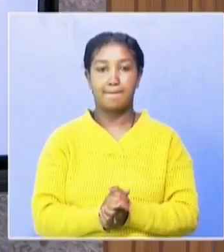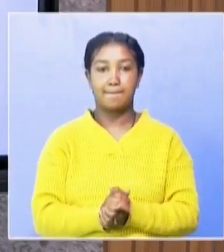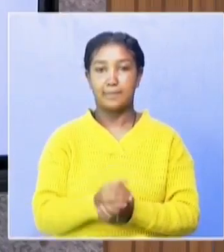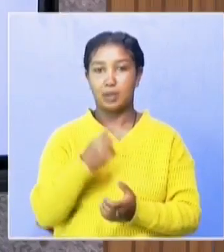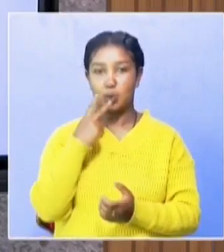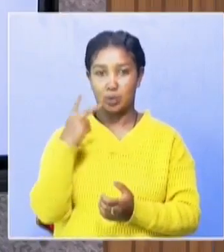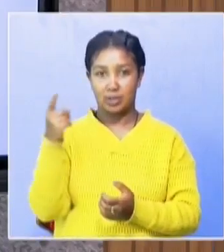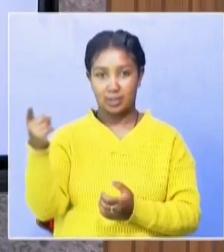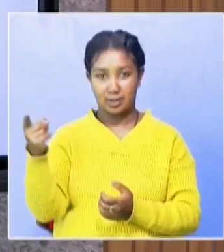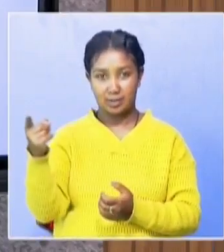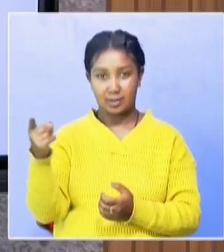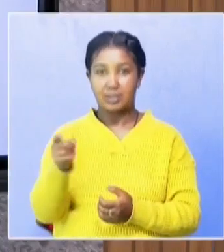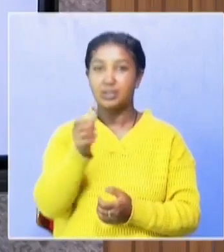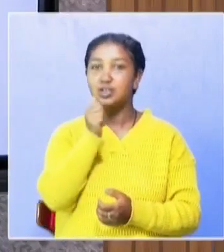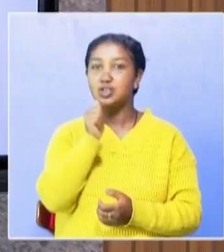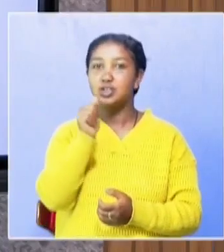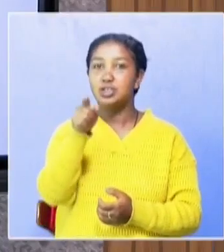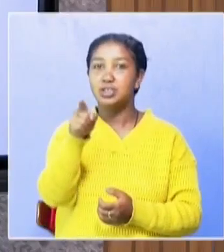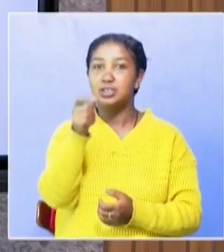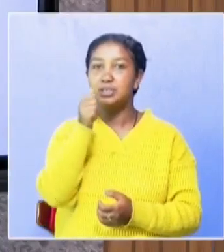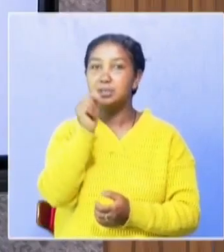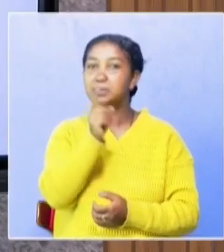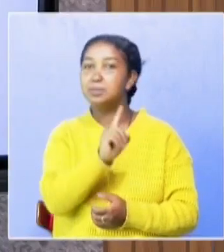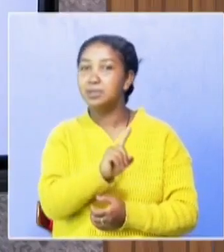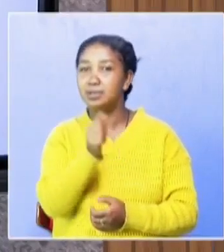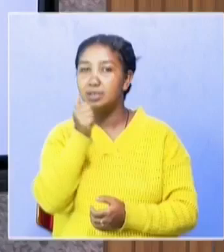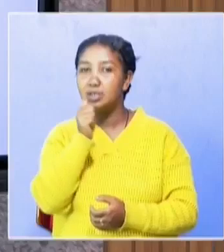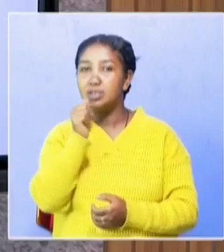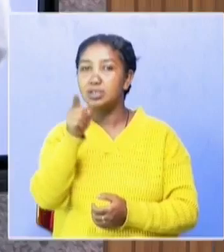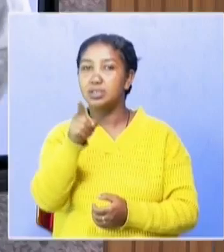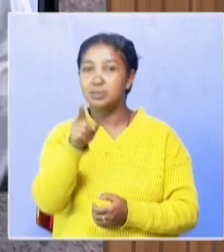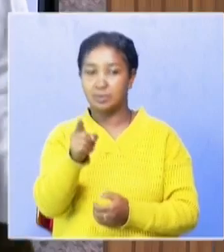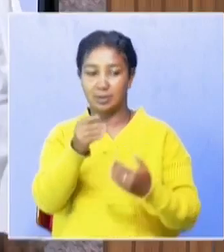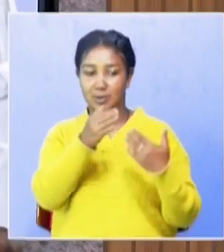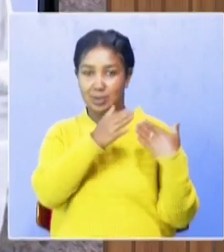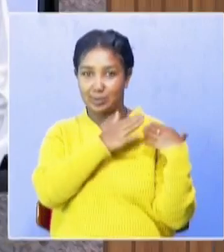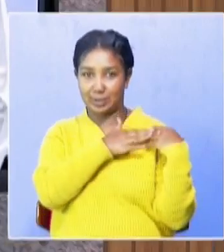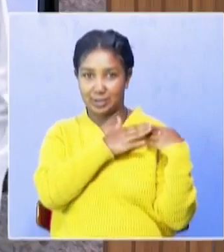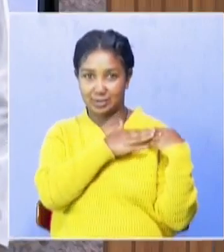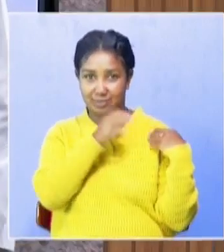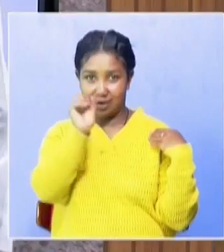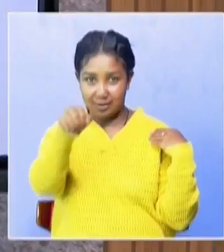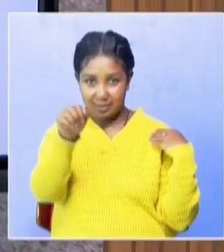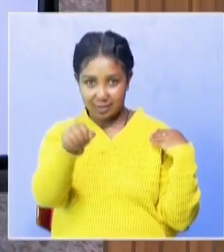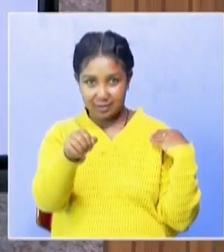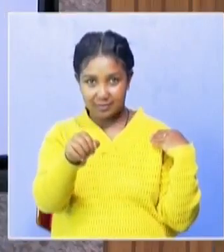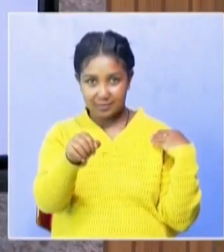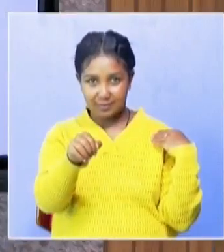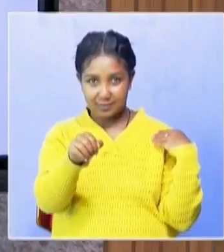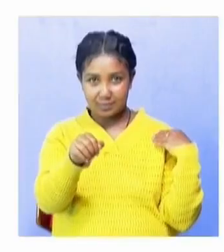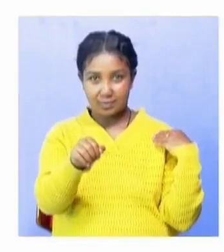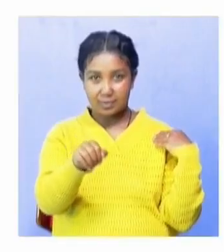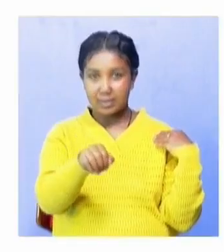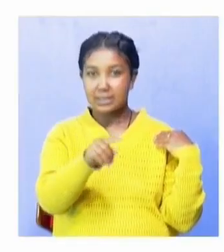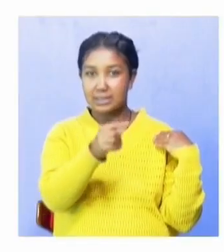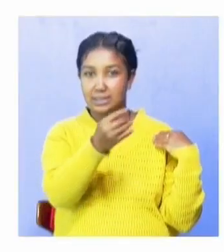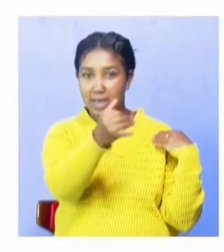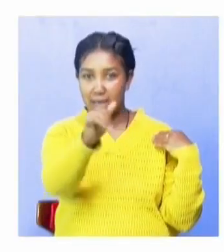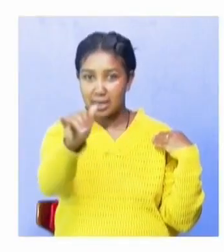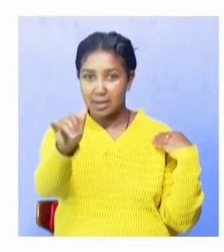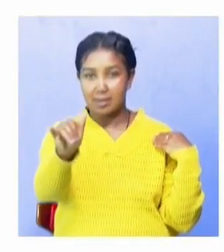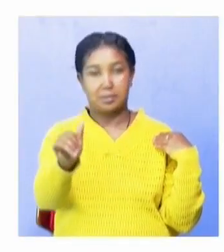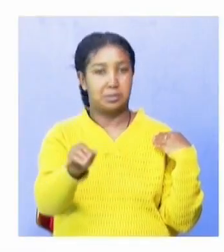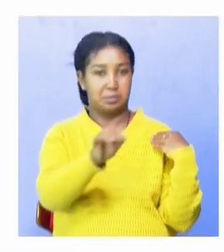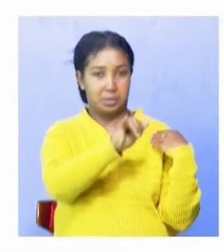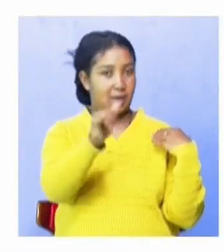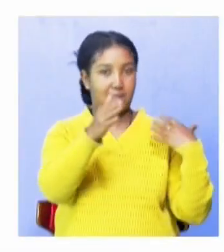look, she, when we say she, this one the subject, isn't it? What about they? This one is